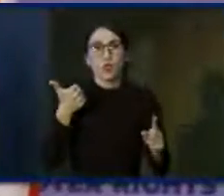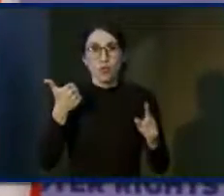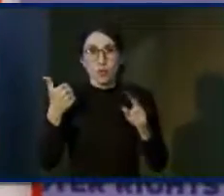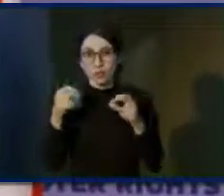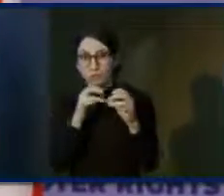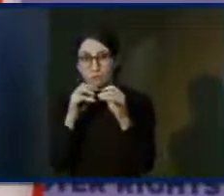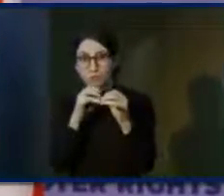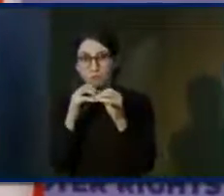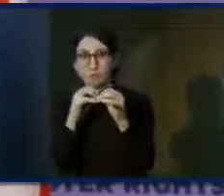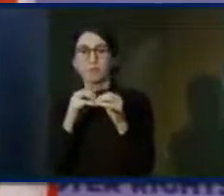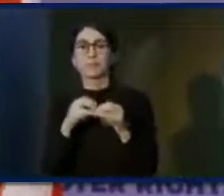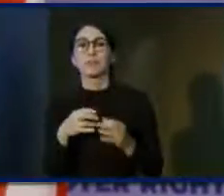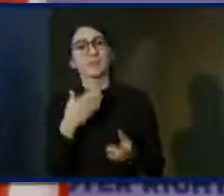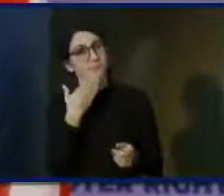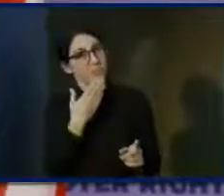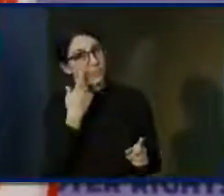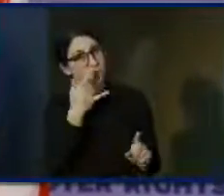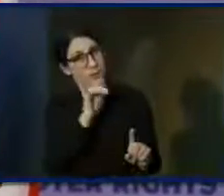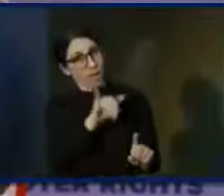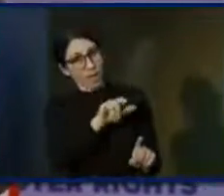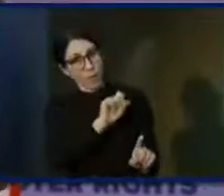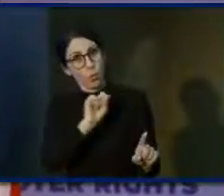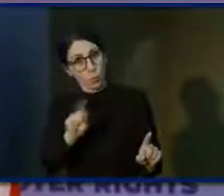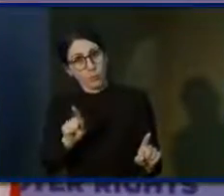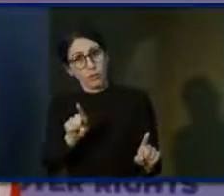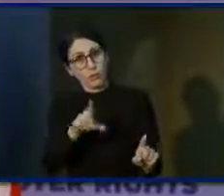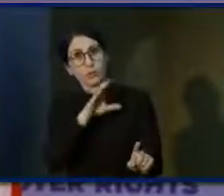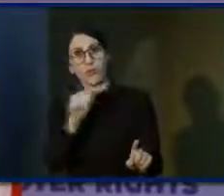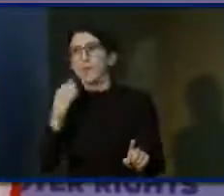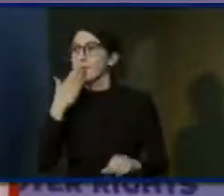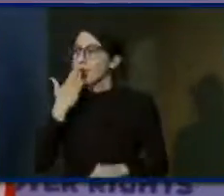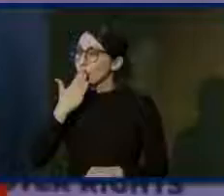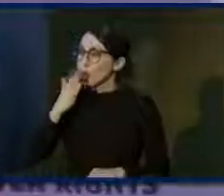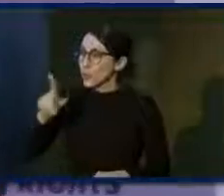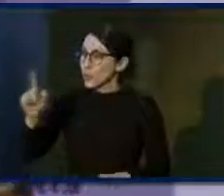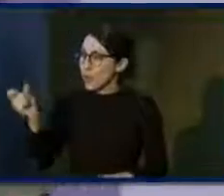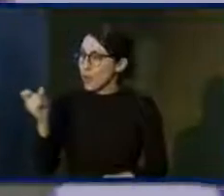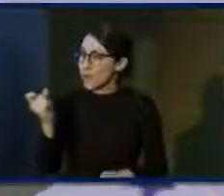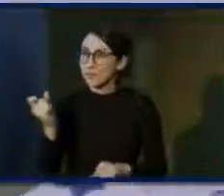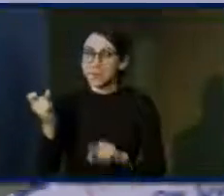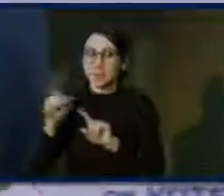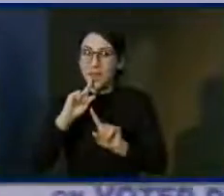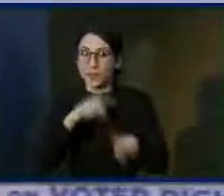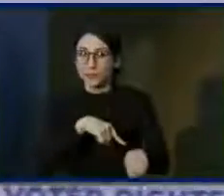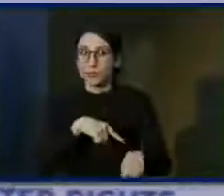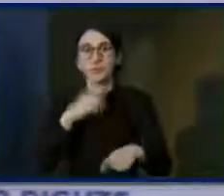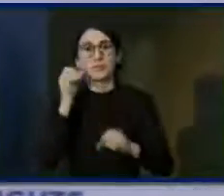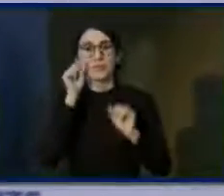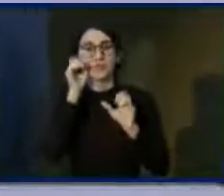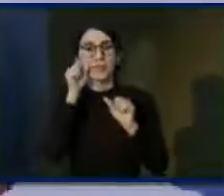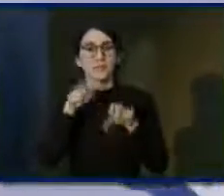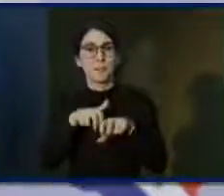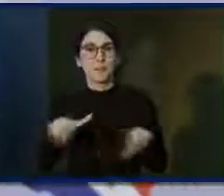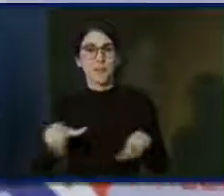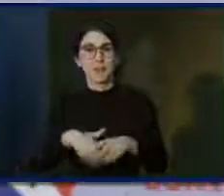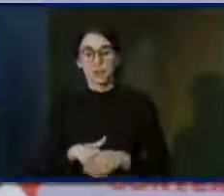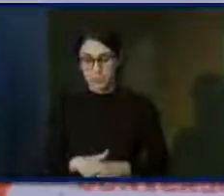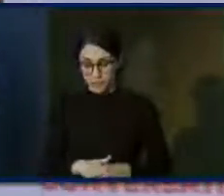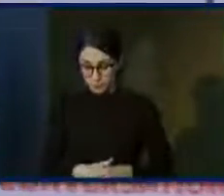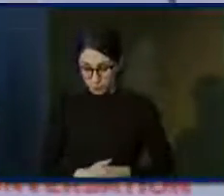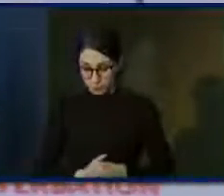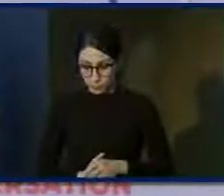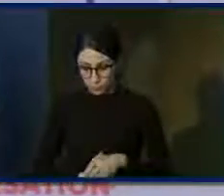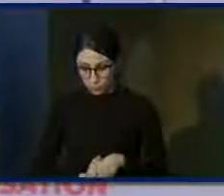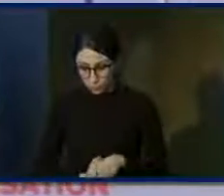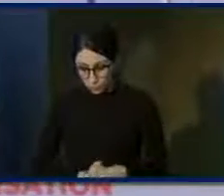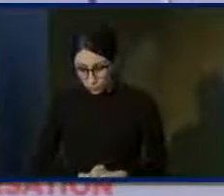question, and thank you so much for that answer. What an amazing panel. So we've